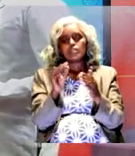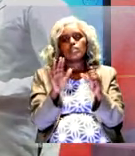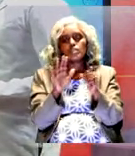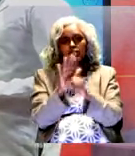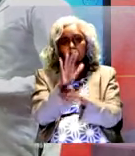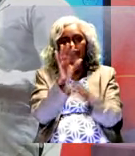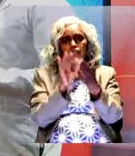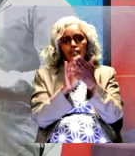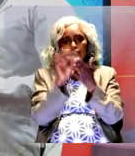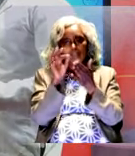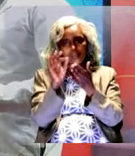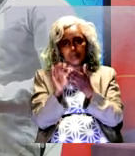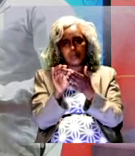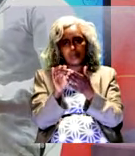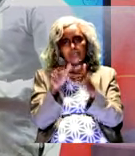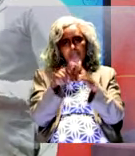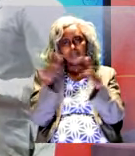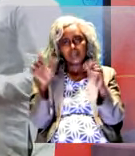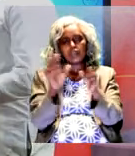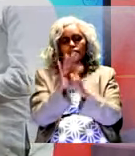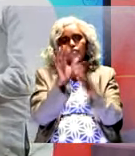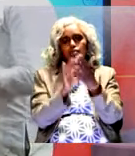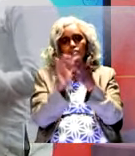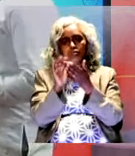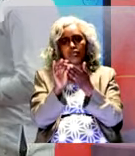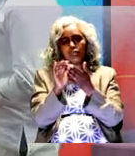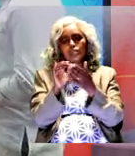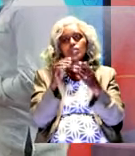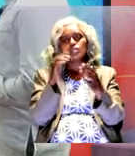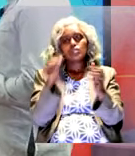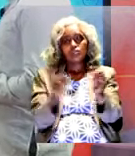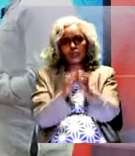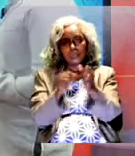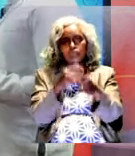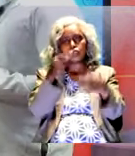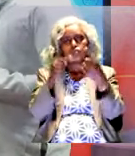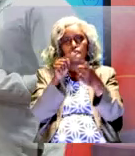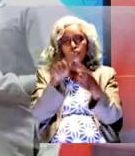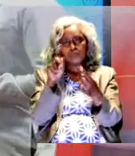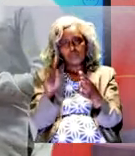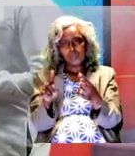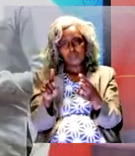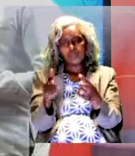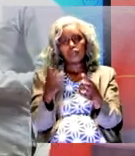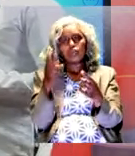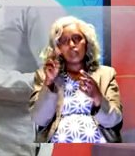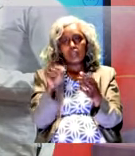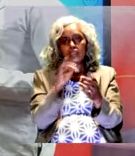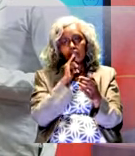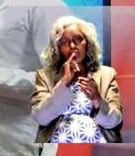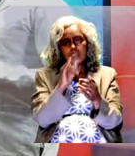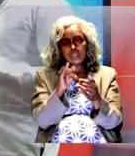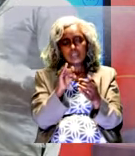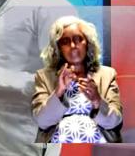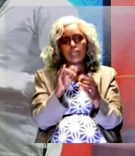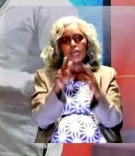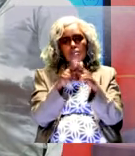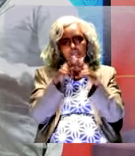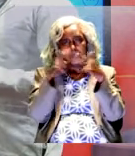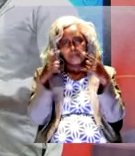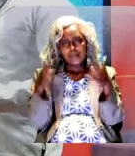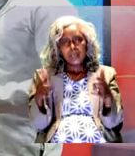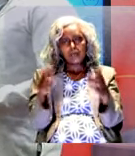even number, big even number, the sequence goes to 1. When n is a